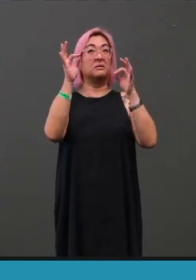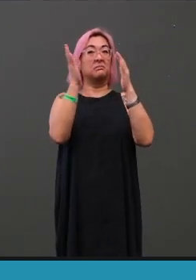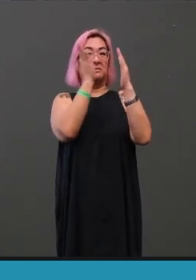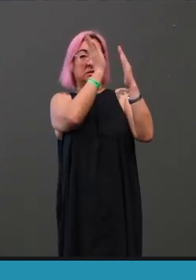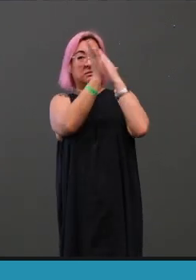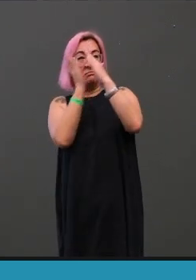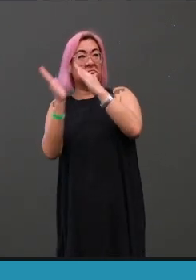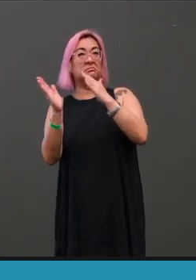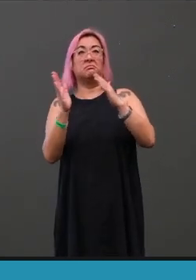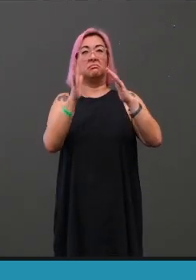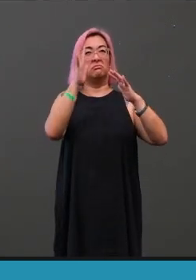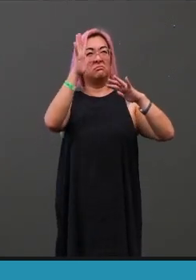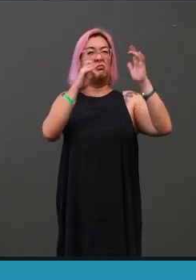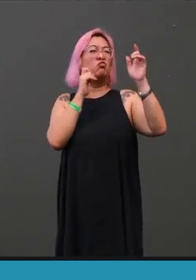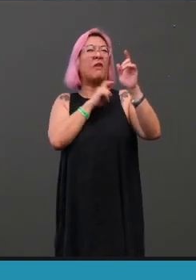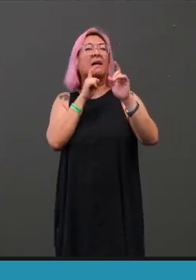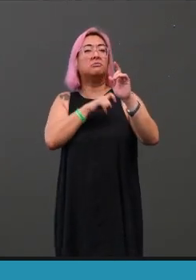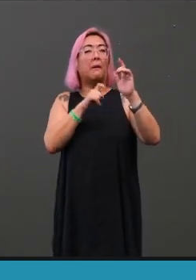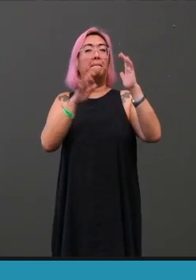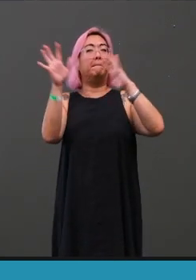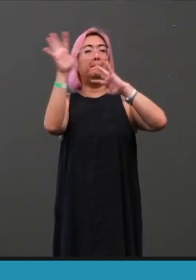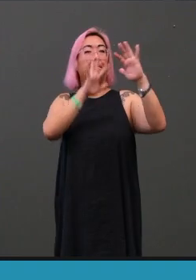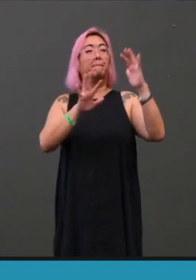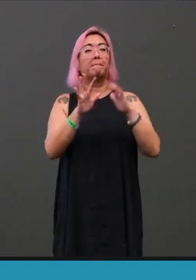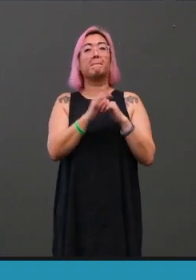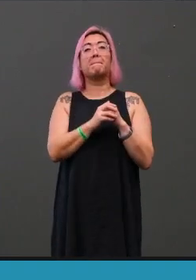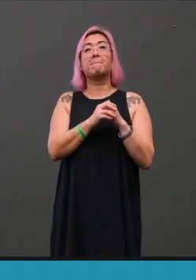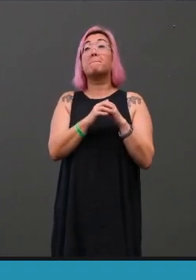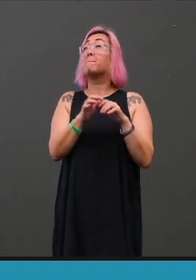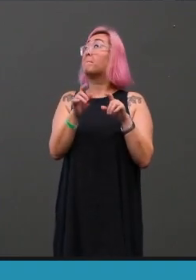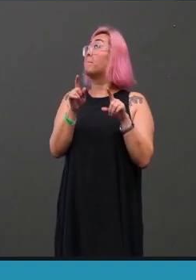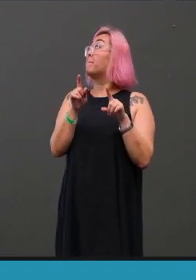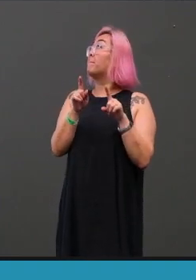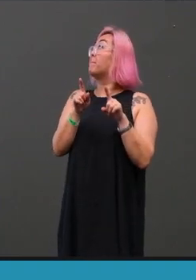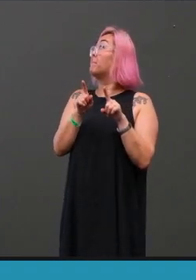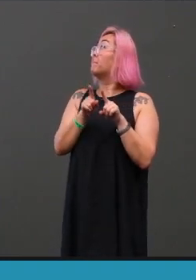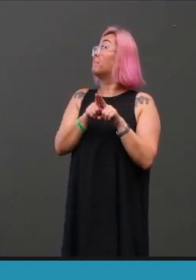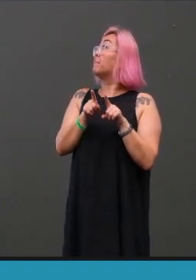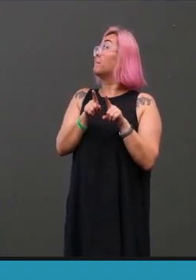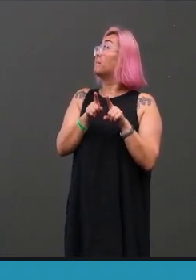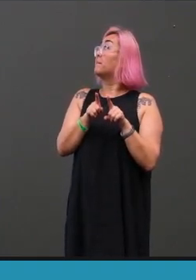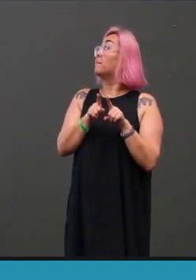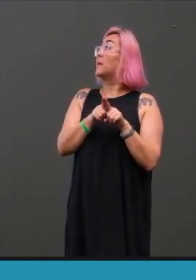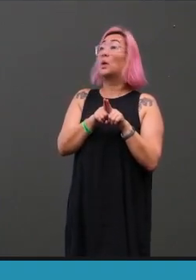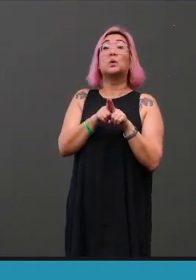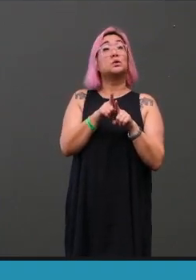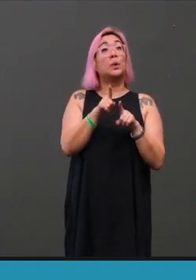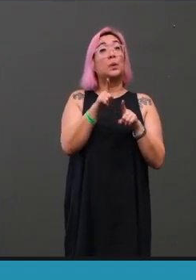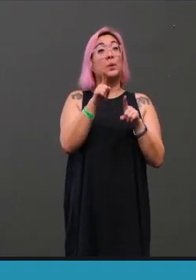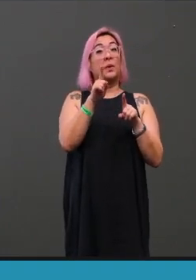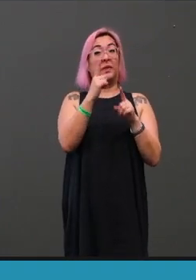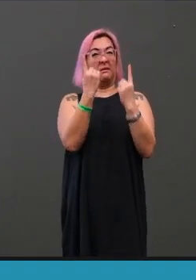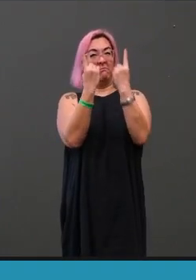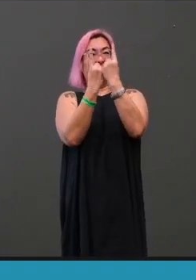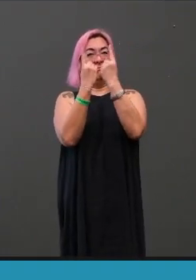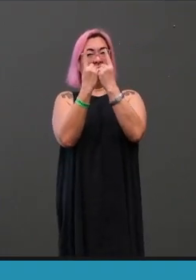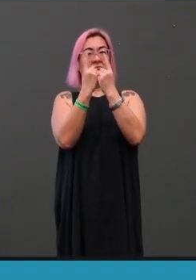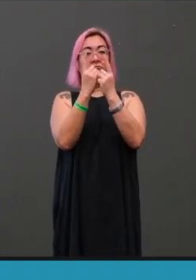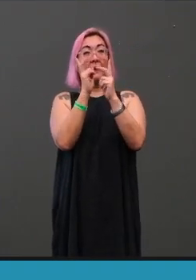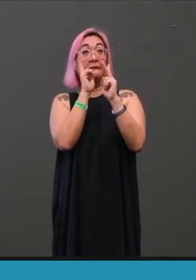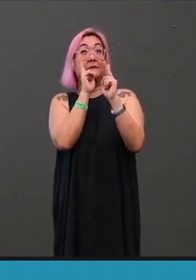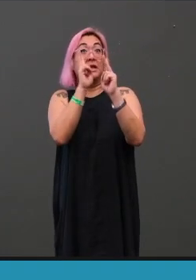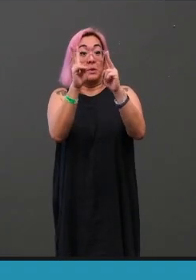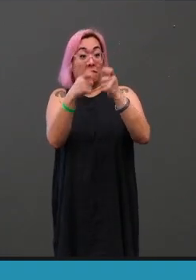I also randomized the amount of time a particle stays alive, which essentially means how long is visible before we remove it. So that this last